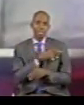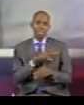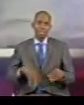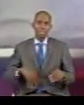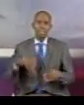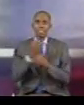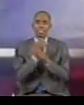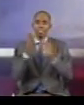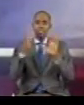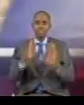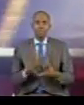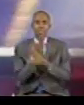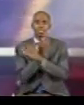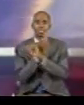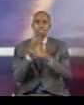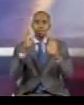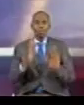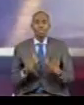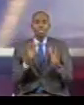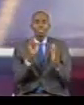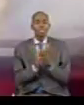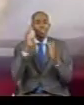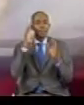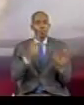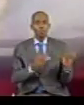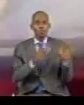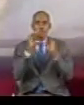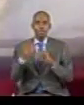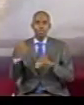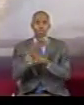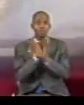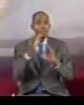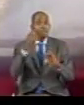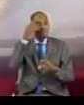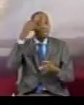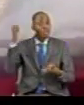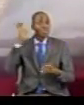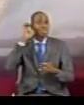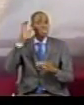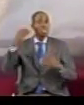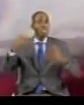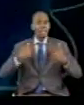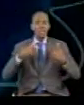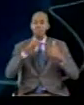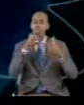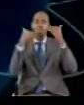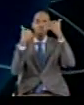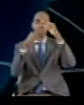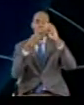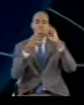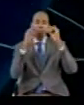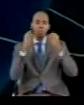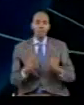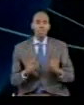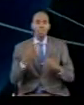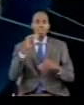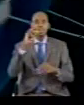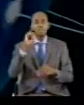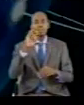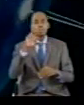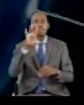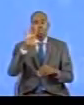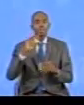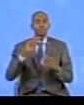a Redeemer that will set you free because He has unlimited power. The March Global Crusade will